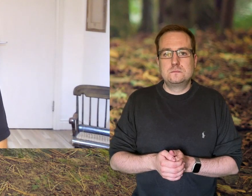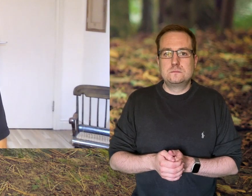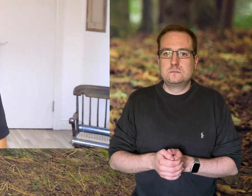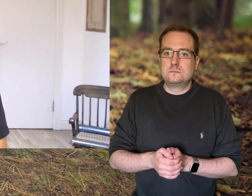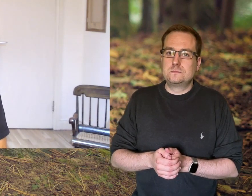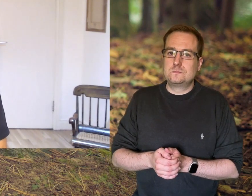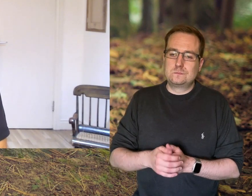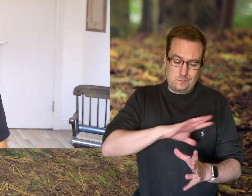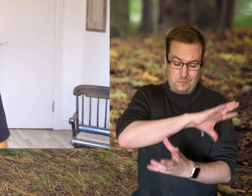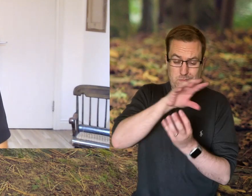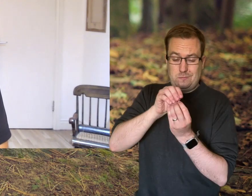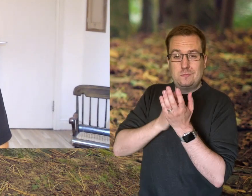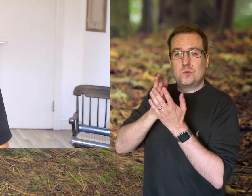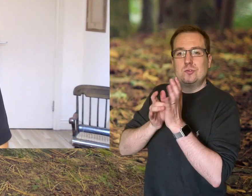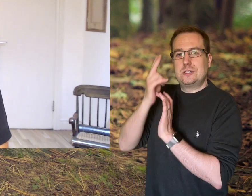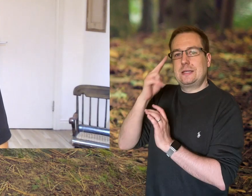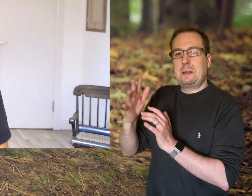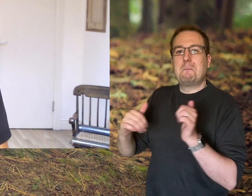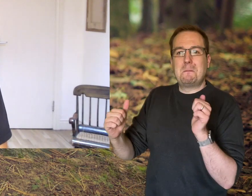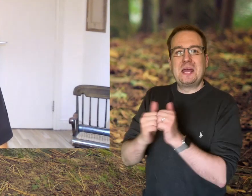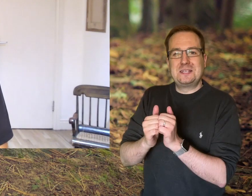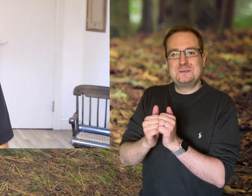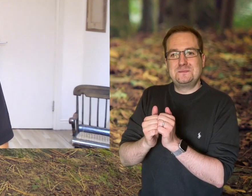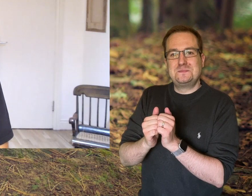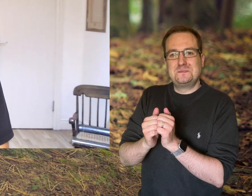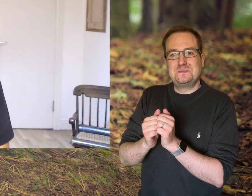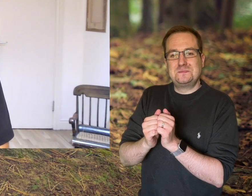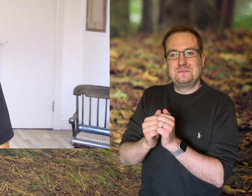In Jesus' name, amen.